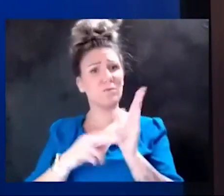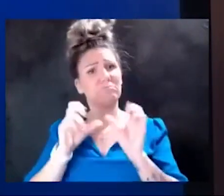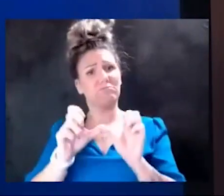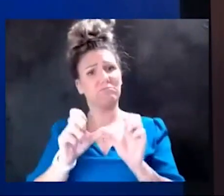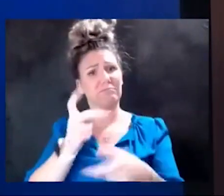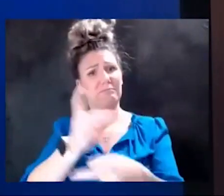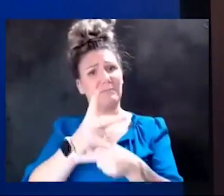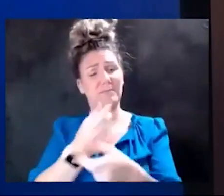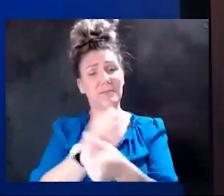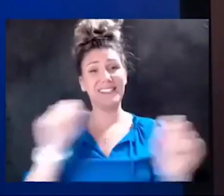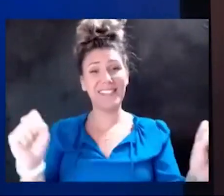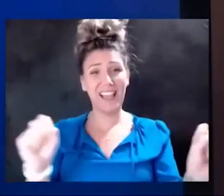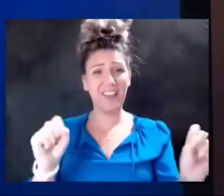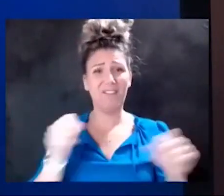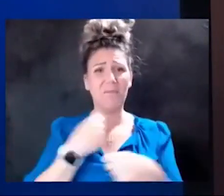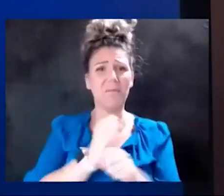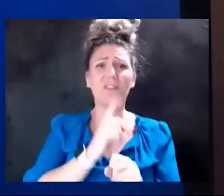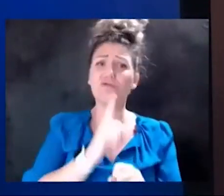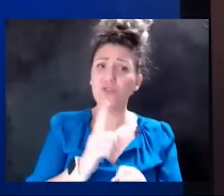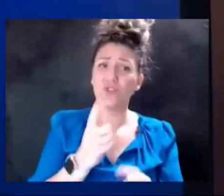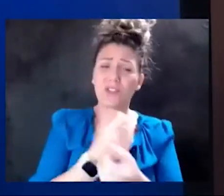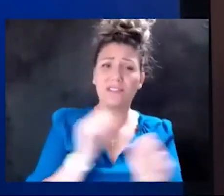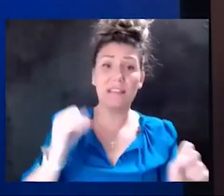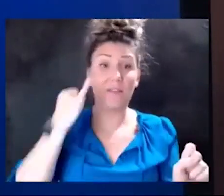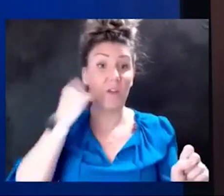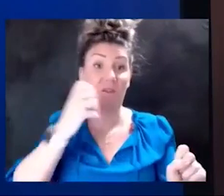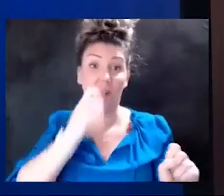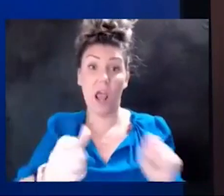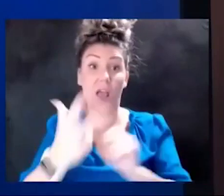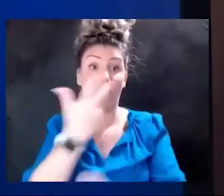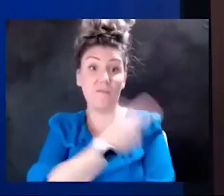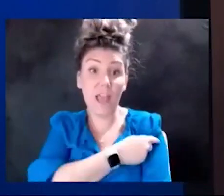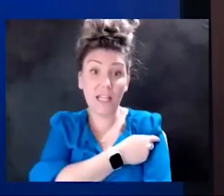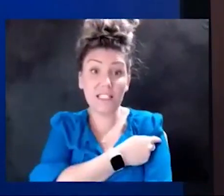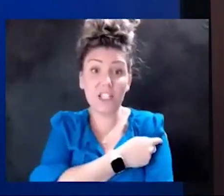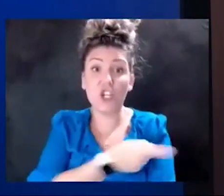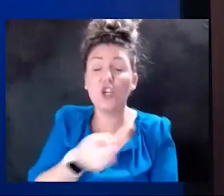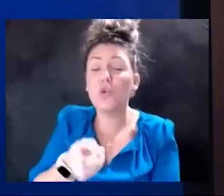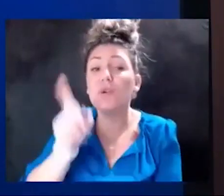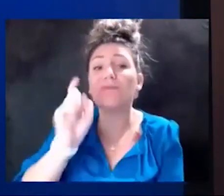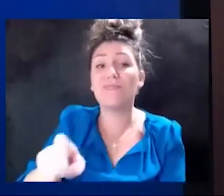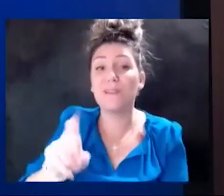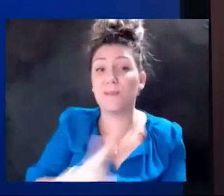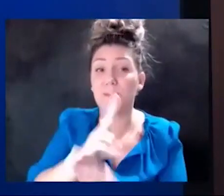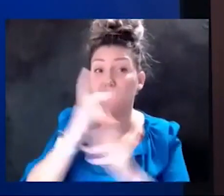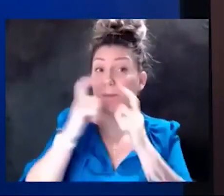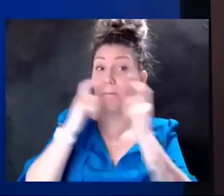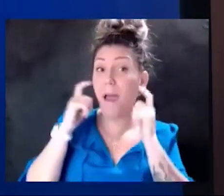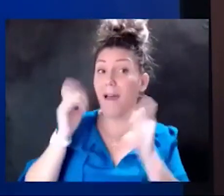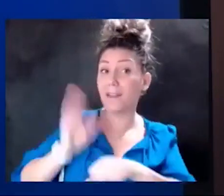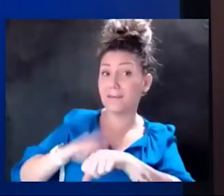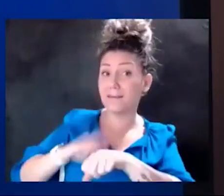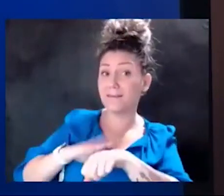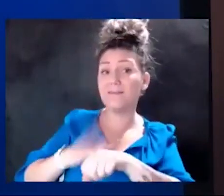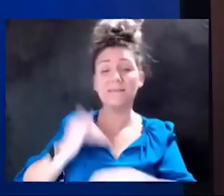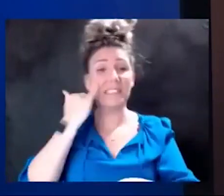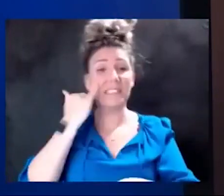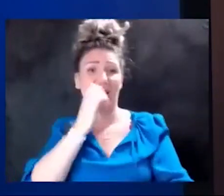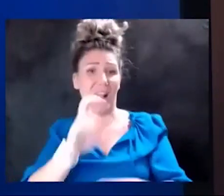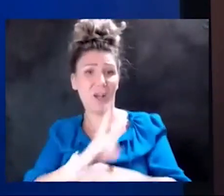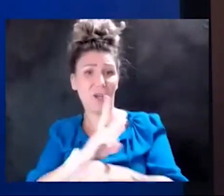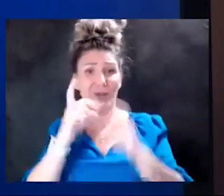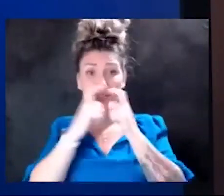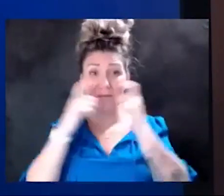safe. And if you're not vaccinated, you frickin' need to have a mask on. Yeah. And if you don't have a mask on, you know, you're